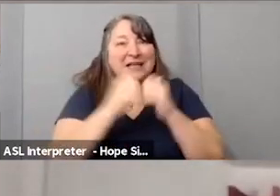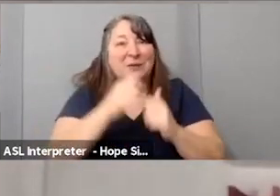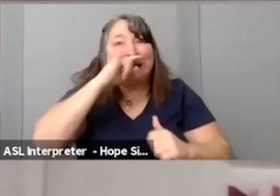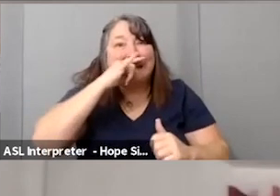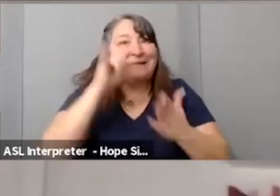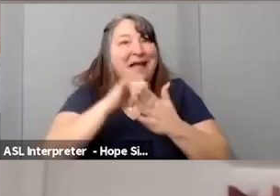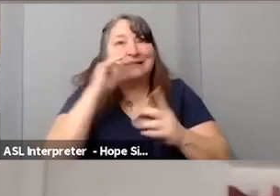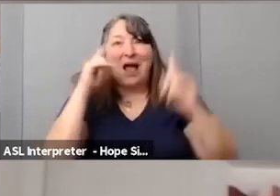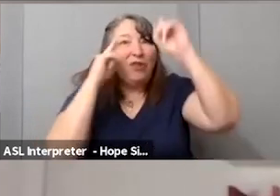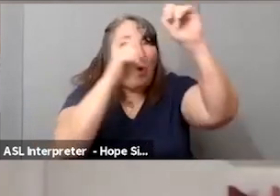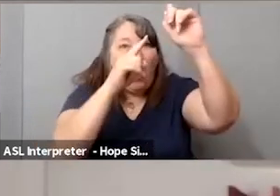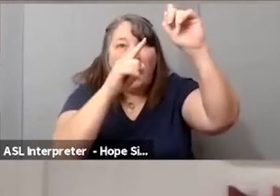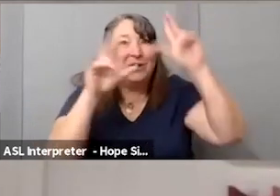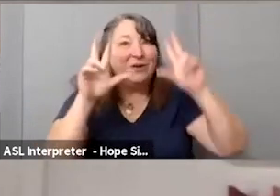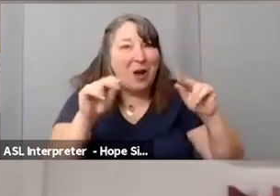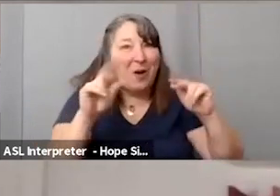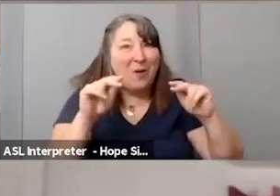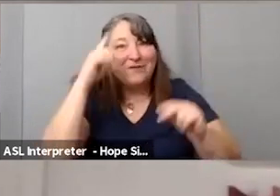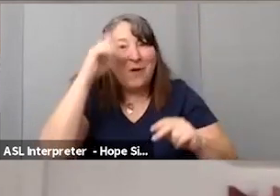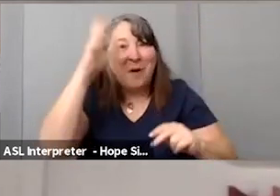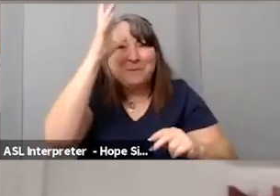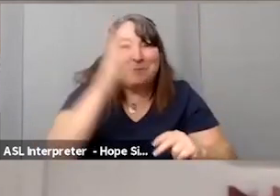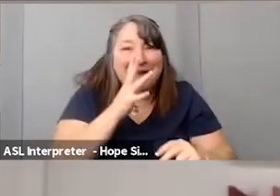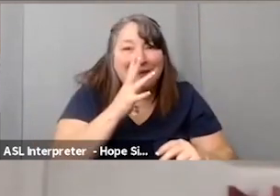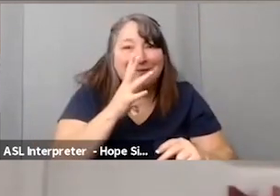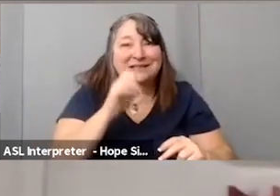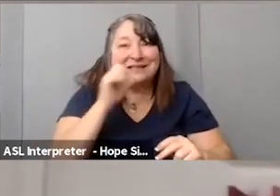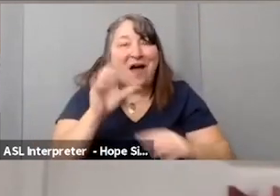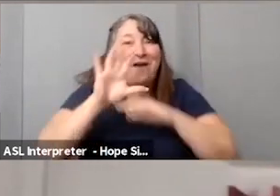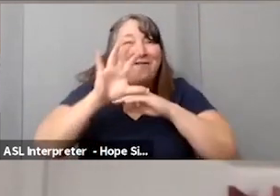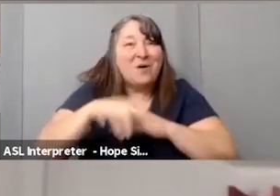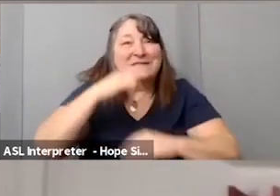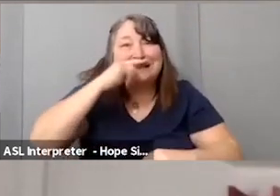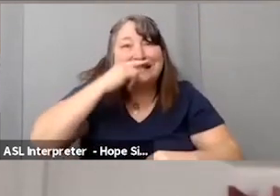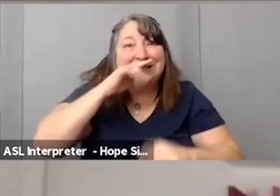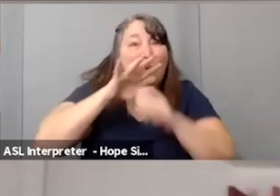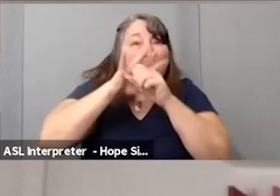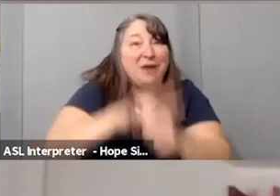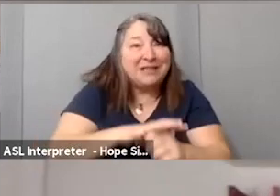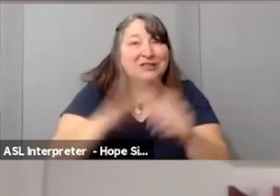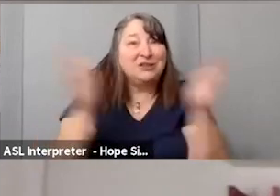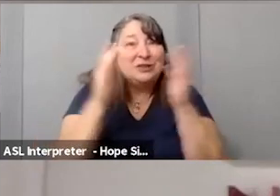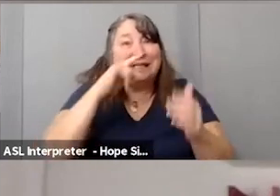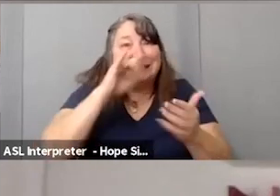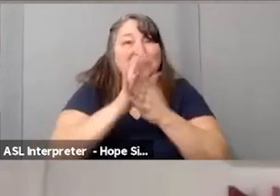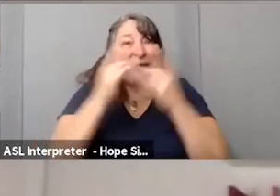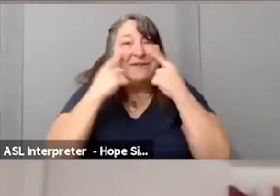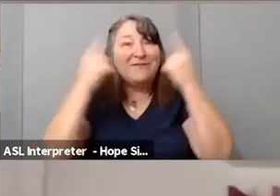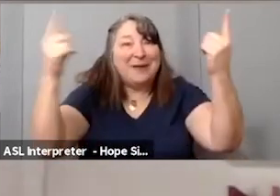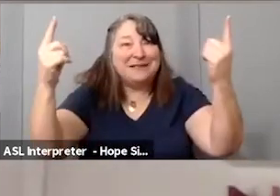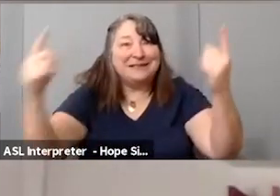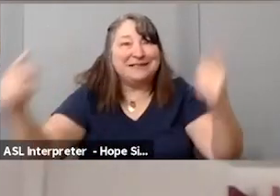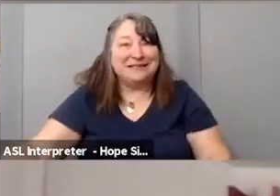the goal of doing this at all. And then for parents to not make their kids or feel pressured to encourage their kids to want to be famous by helping others. That was